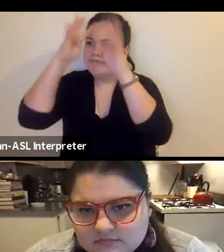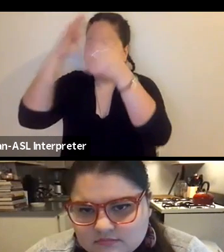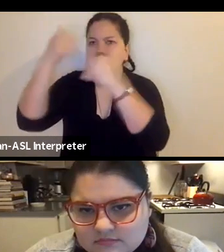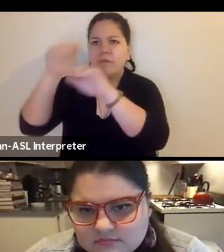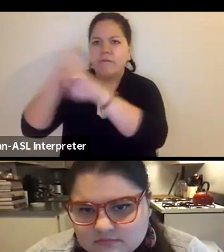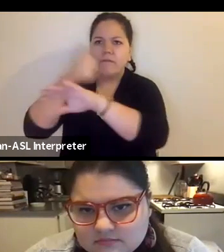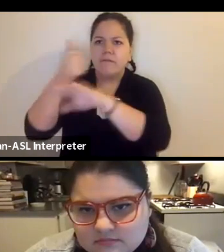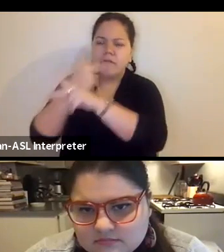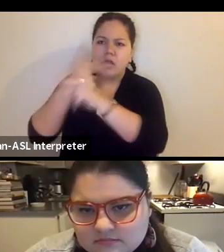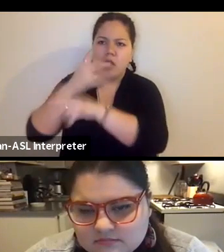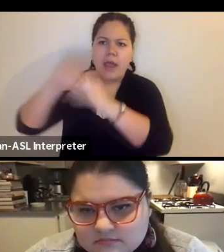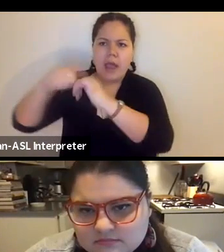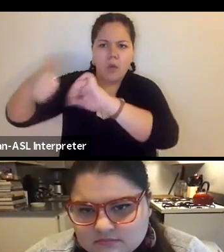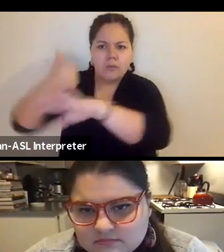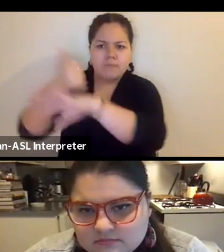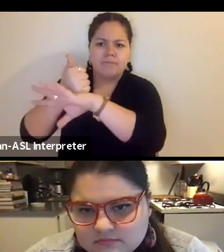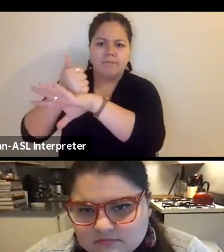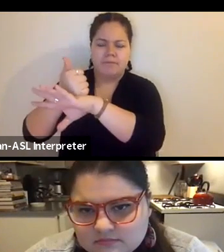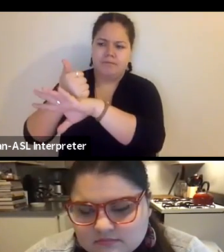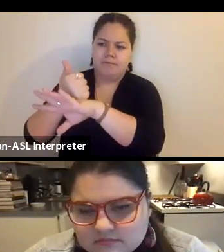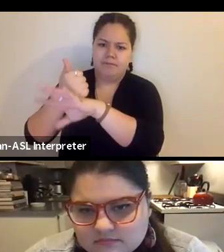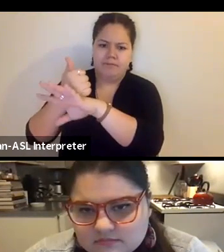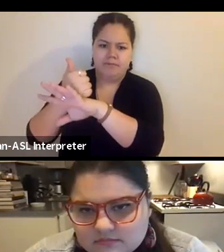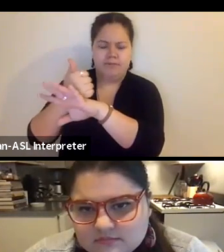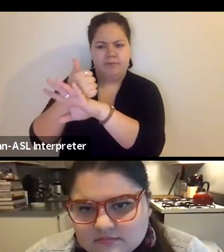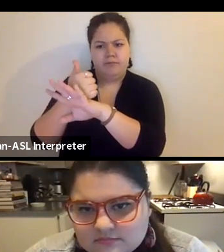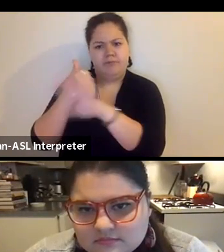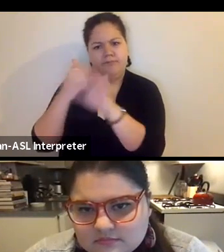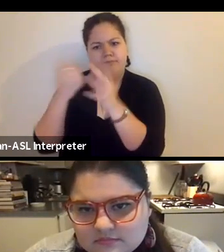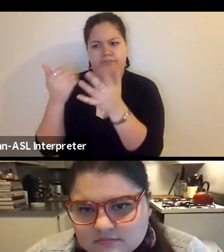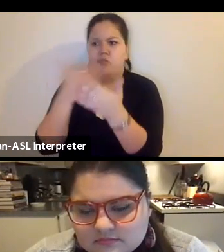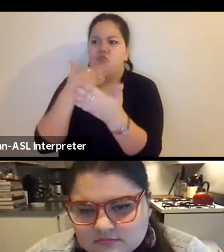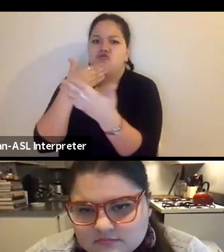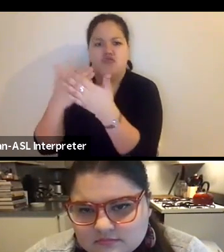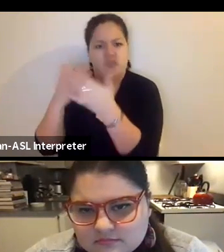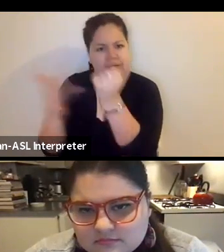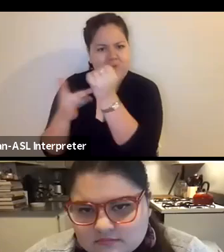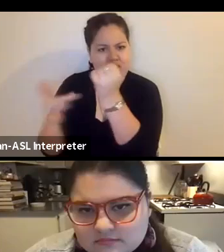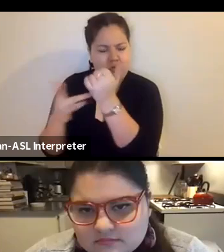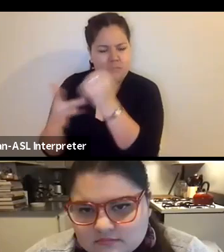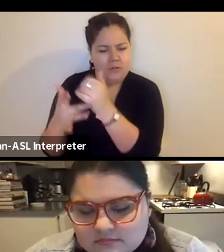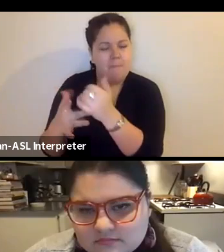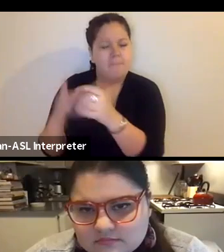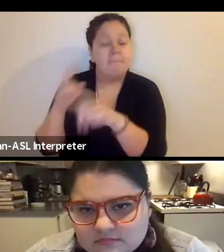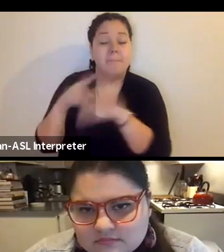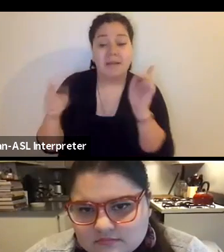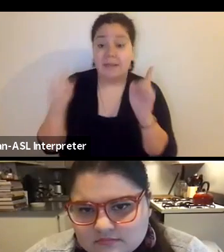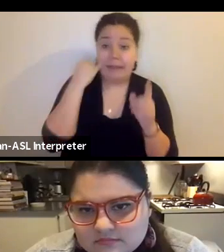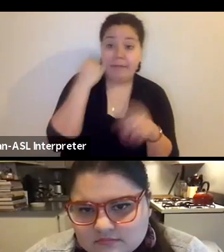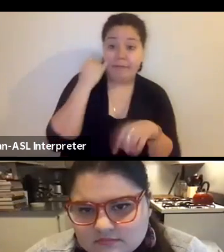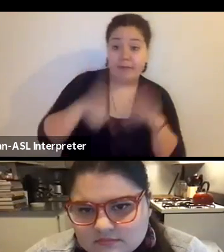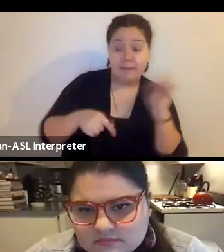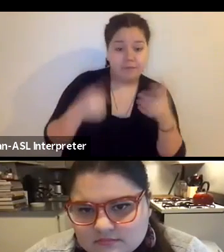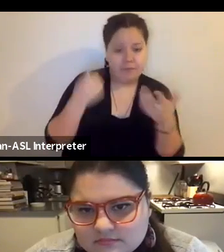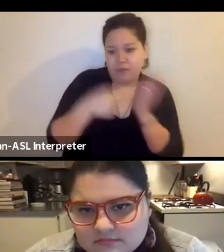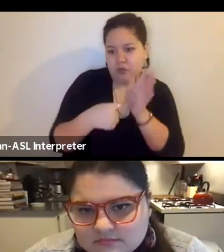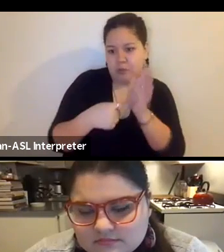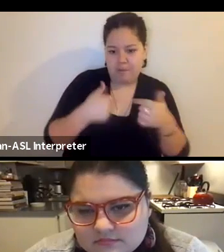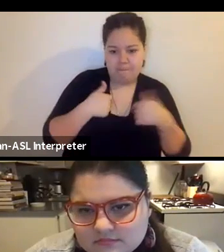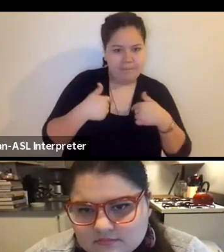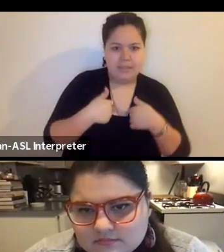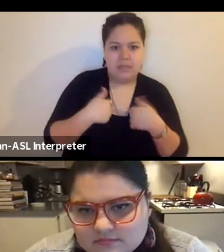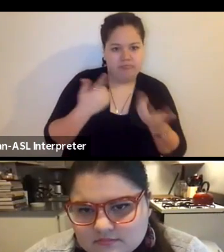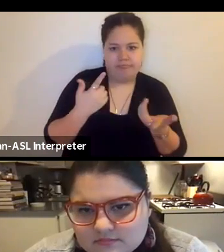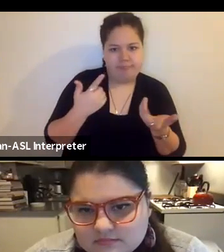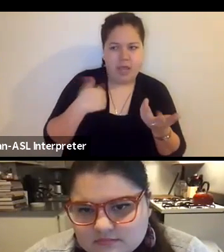then it must be, you know, I hope that we use it for the good. We use it sparingly. We spare the machine. We hold on to it